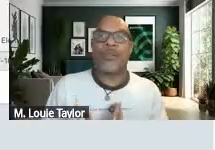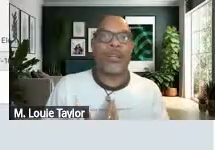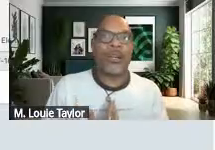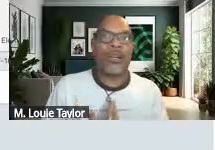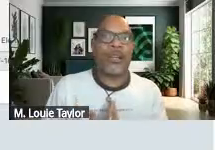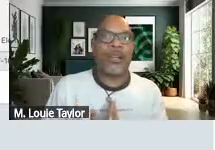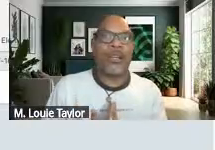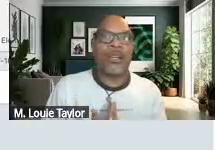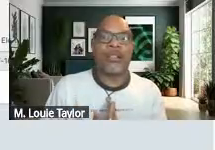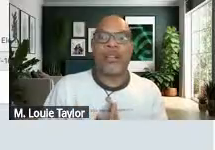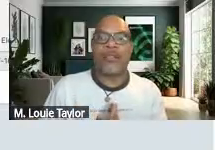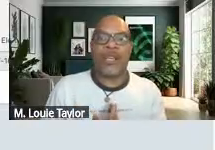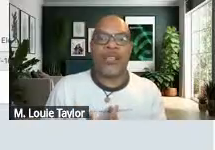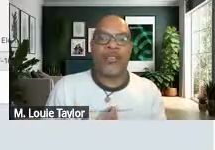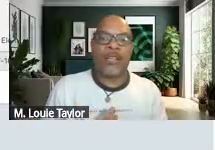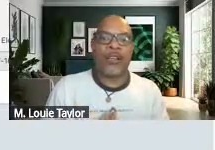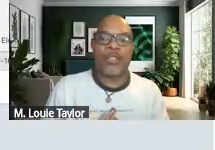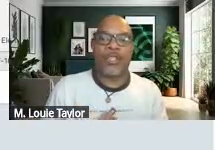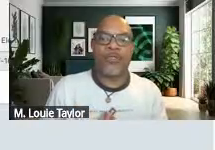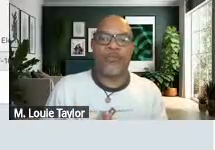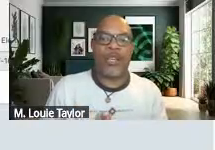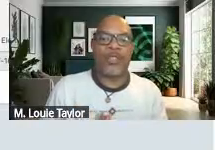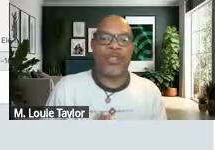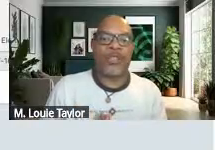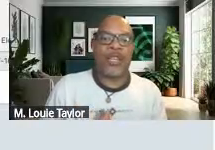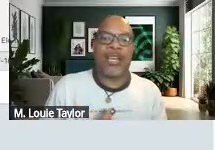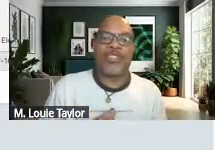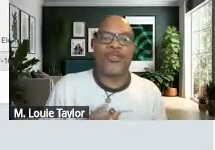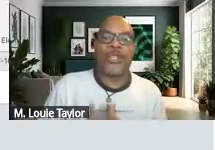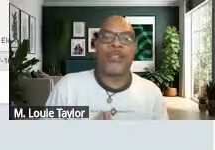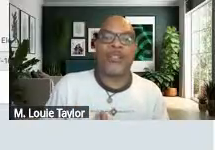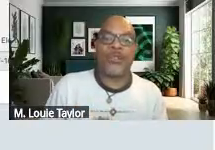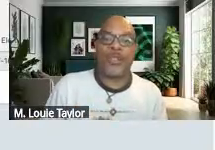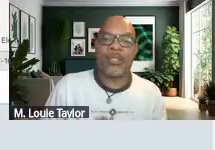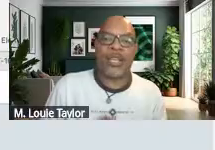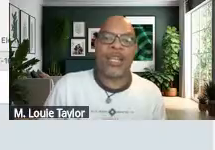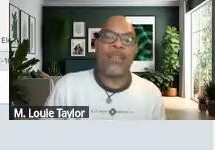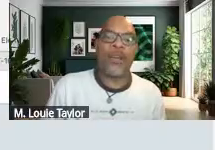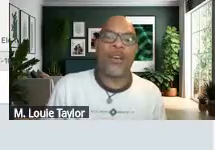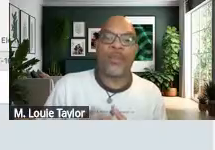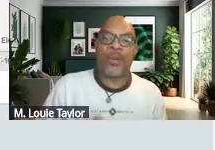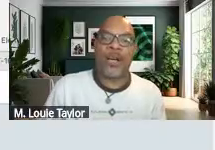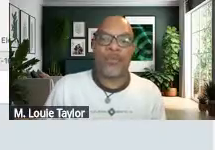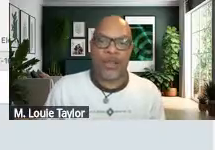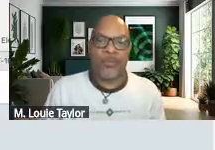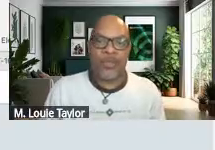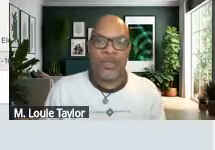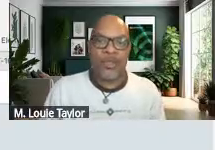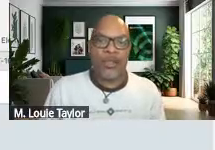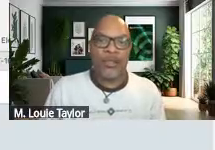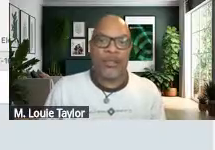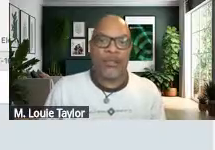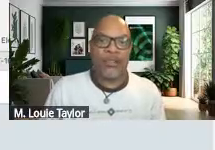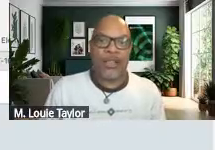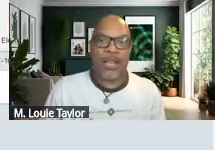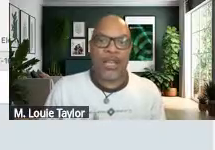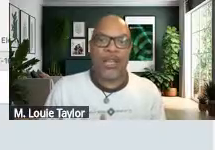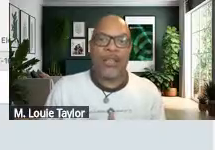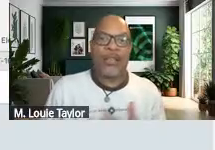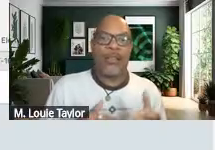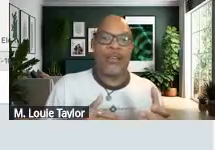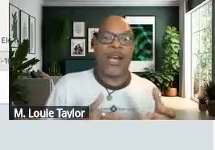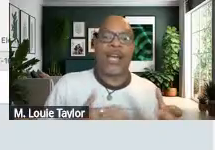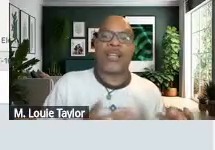know, it's awesome that you're getting all this information. In case you didn't notice that email that popped up